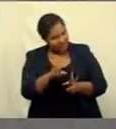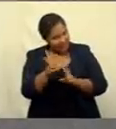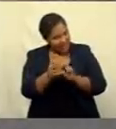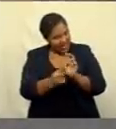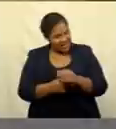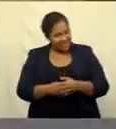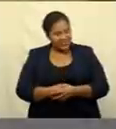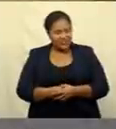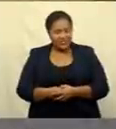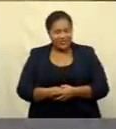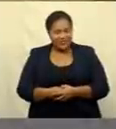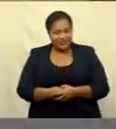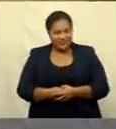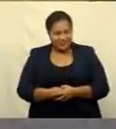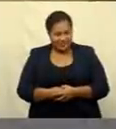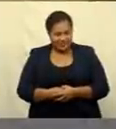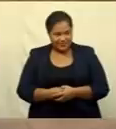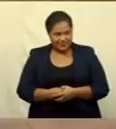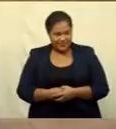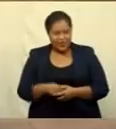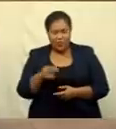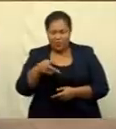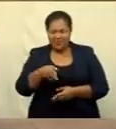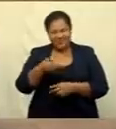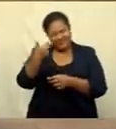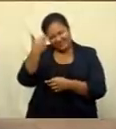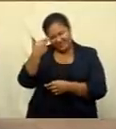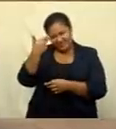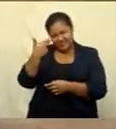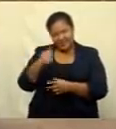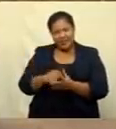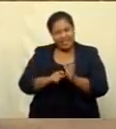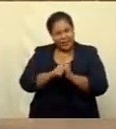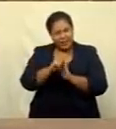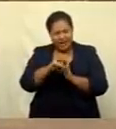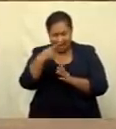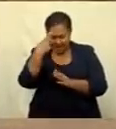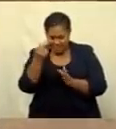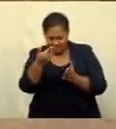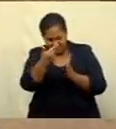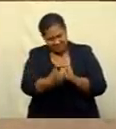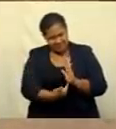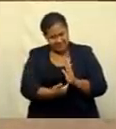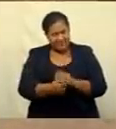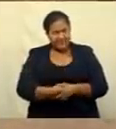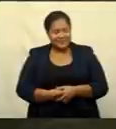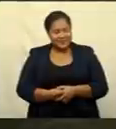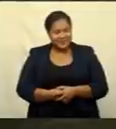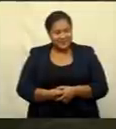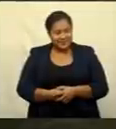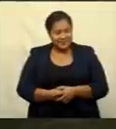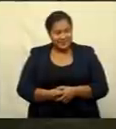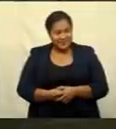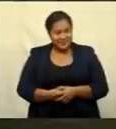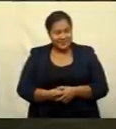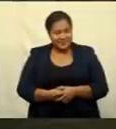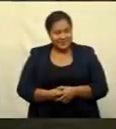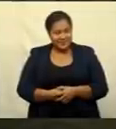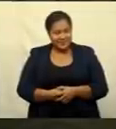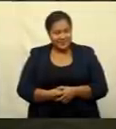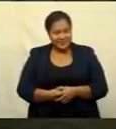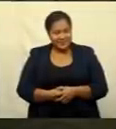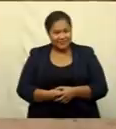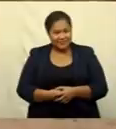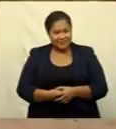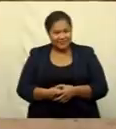checking the temperature, writing down their names, where they came, and